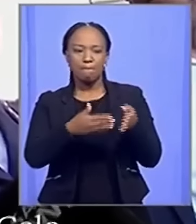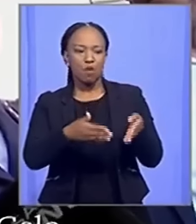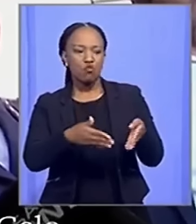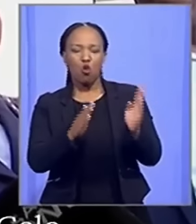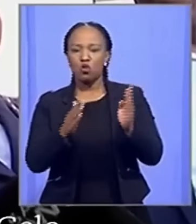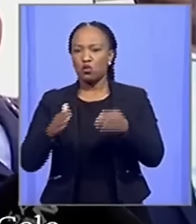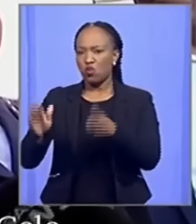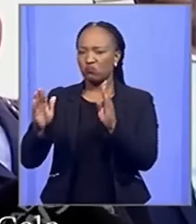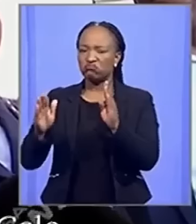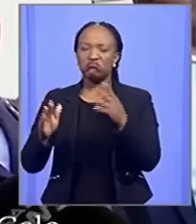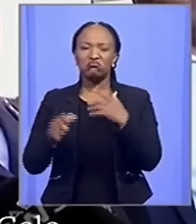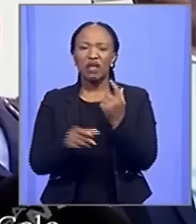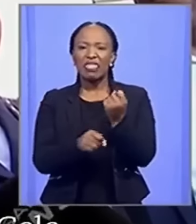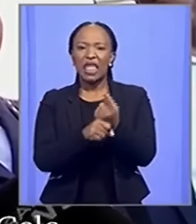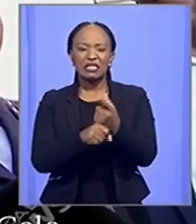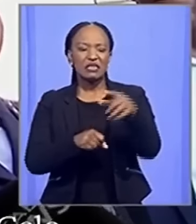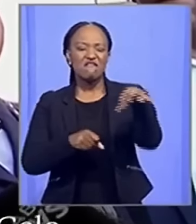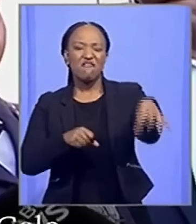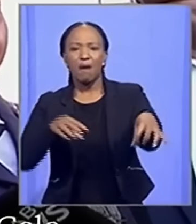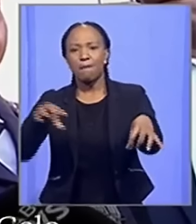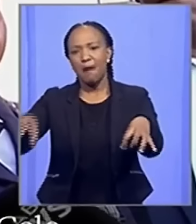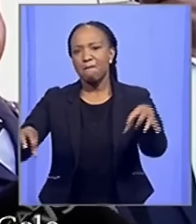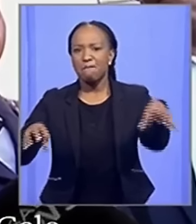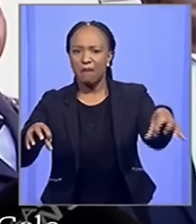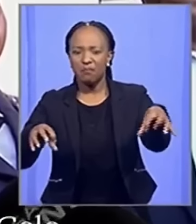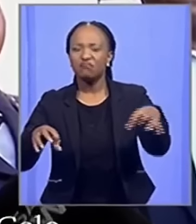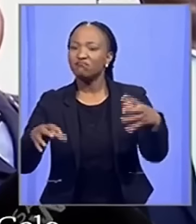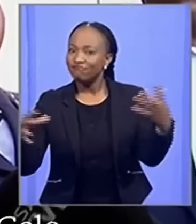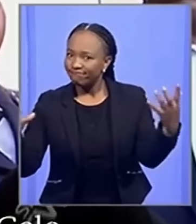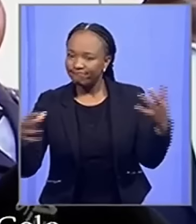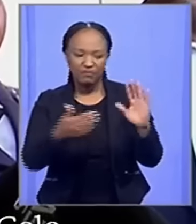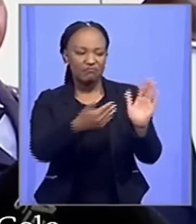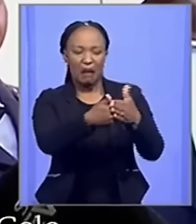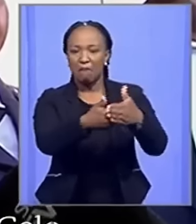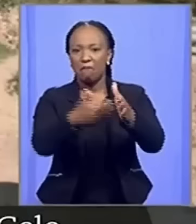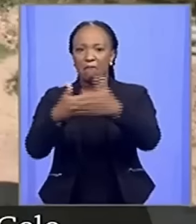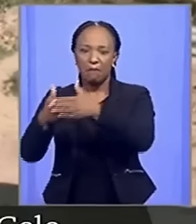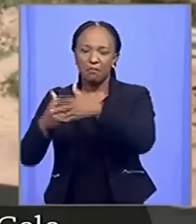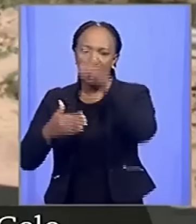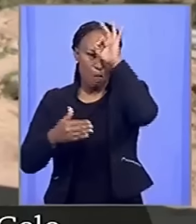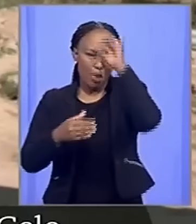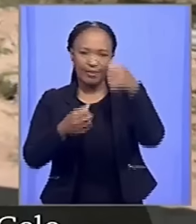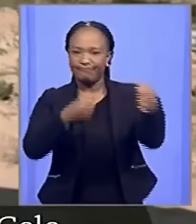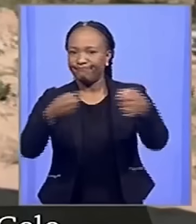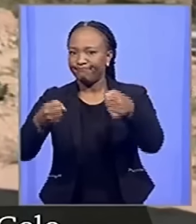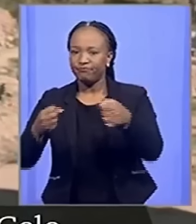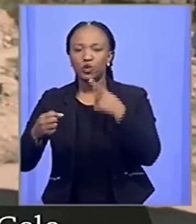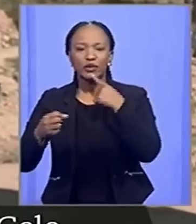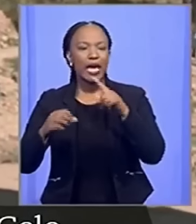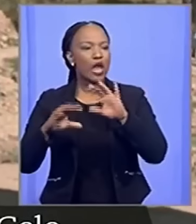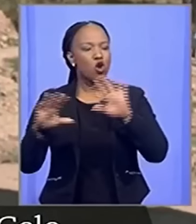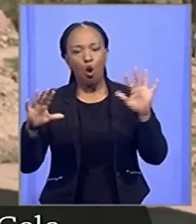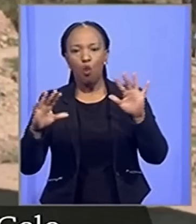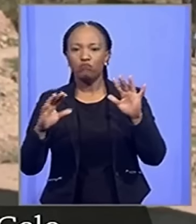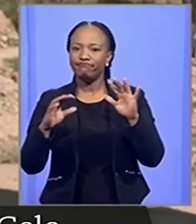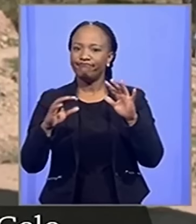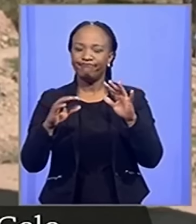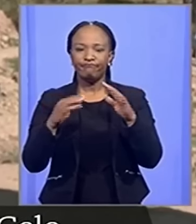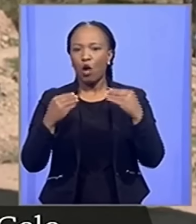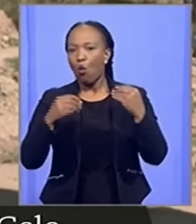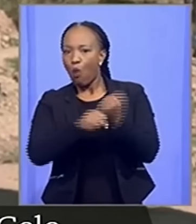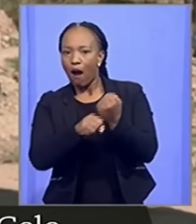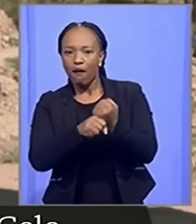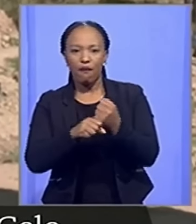shut down the ranks, and put there the officers to say no movement. Ha go itse go itsiwe gore ke eng sa sebakileng